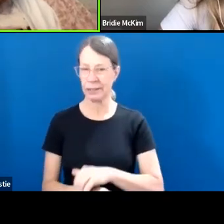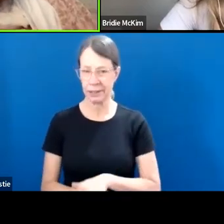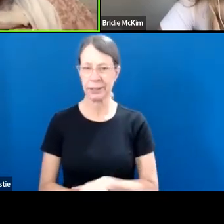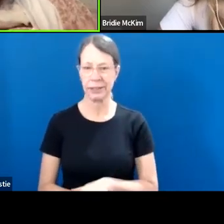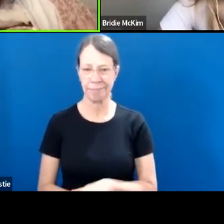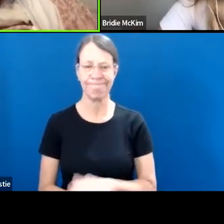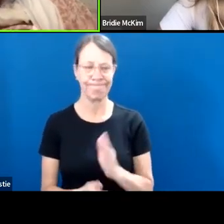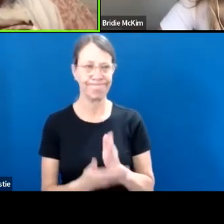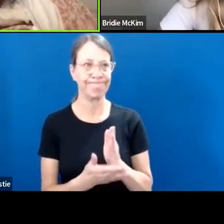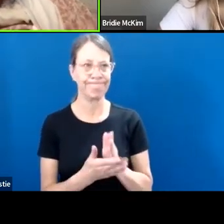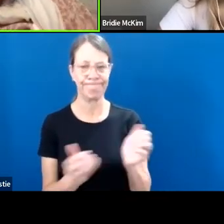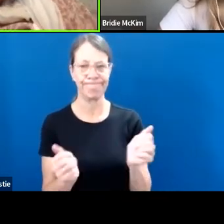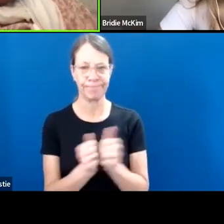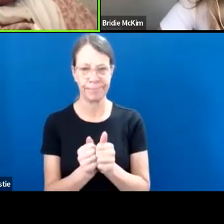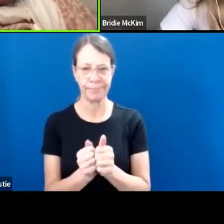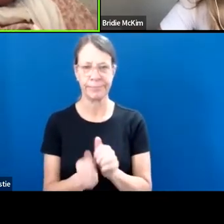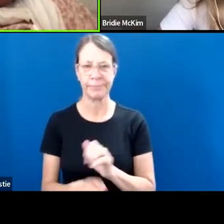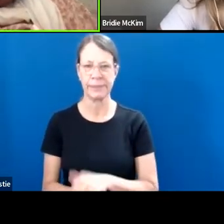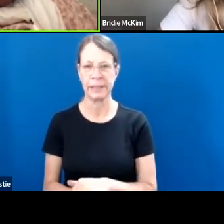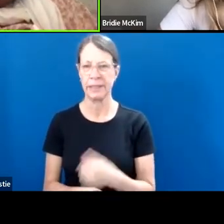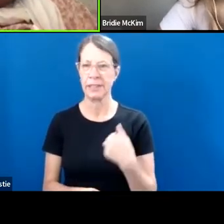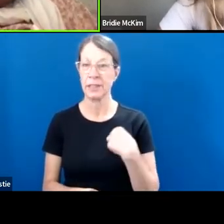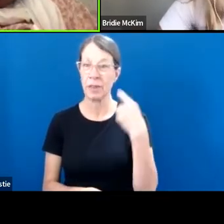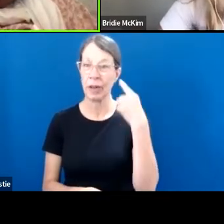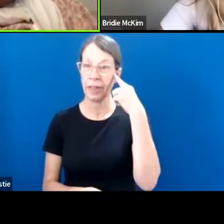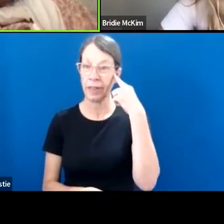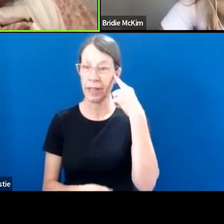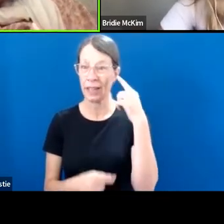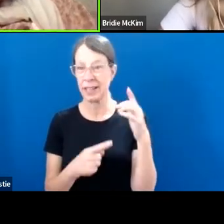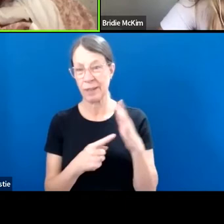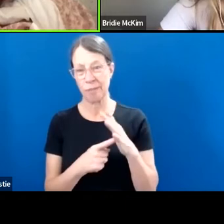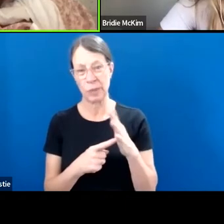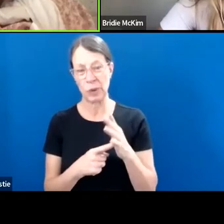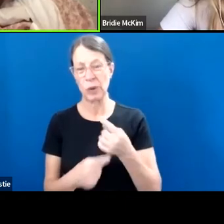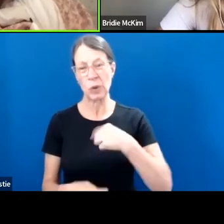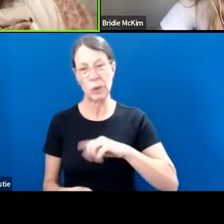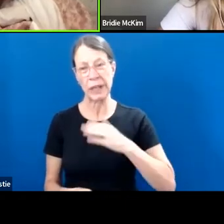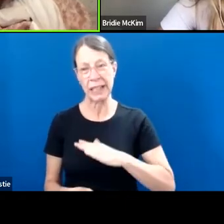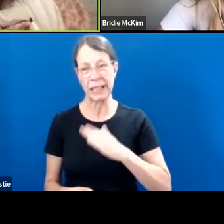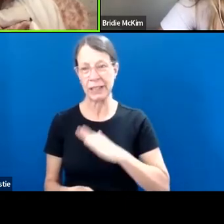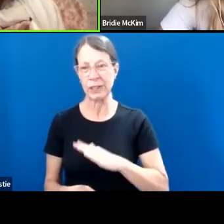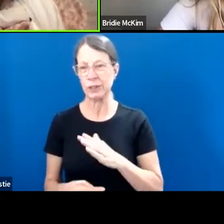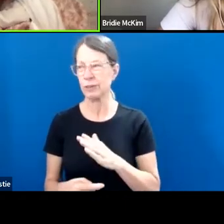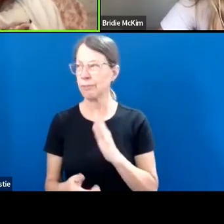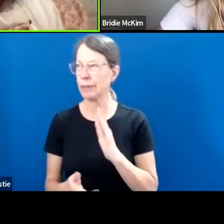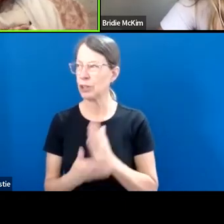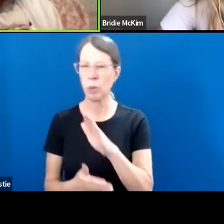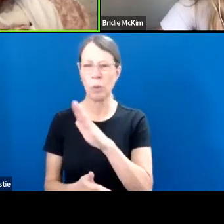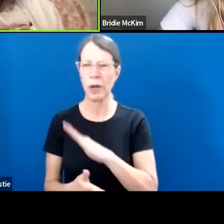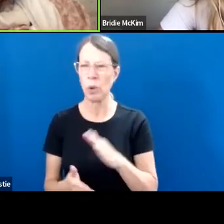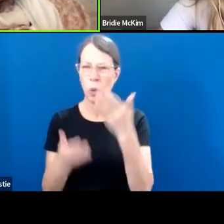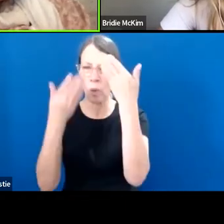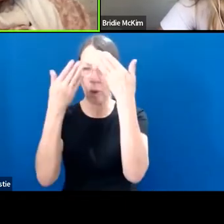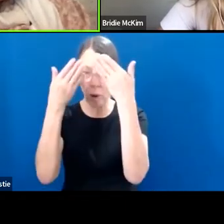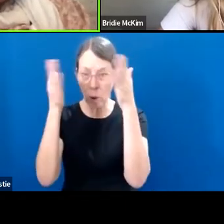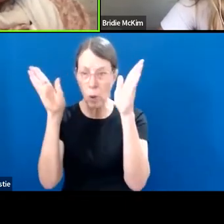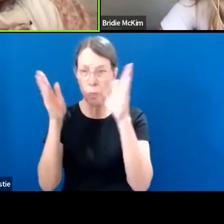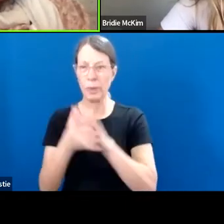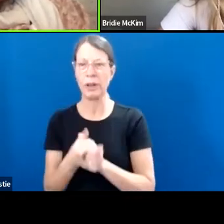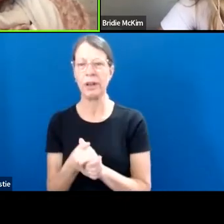Yeah, totally. Yeah, and I think so we need to stay open and flexible